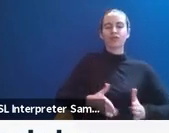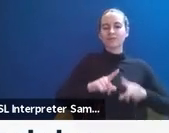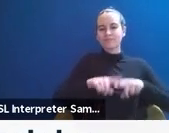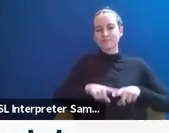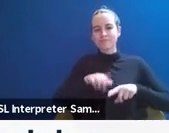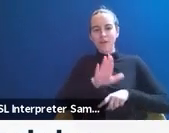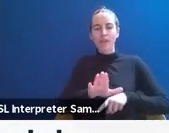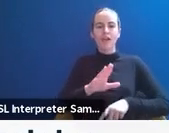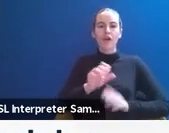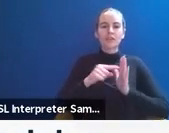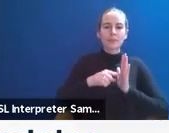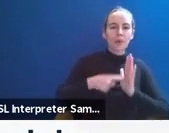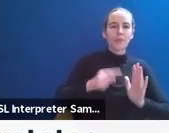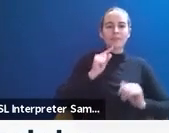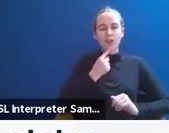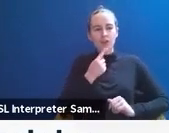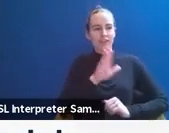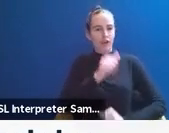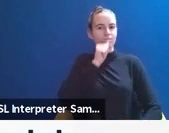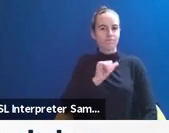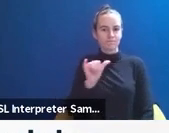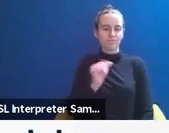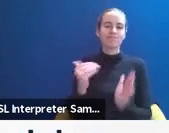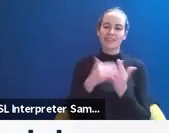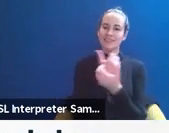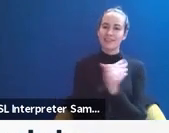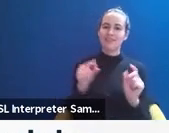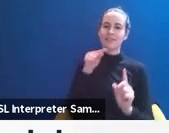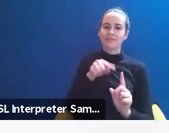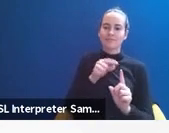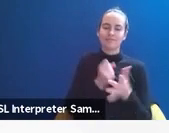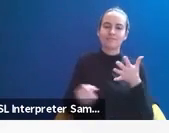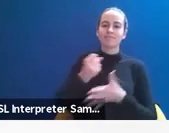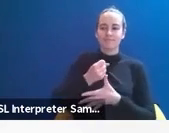and what someone can tolerate, because again, safety is priority.